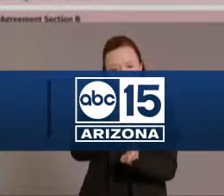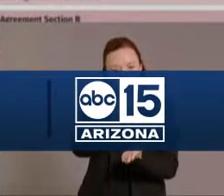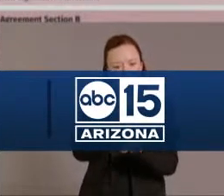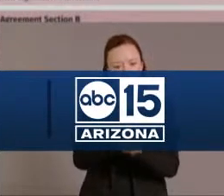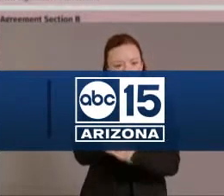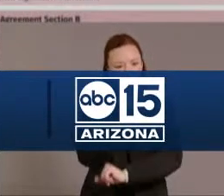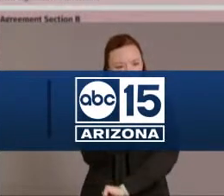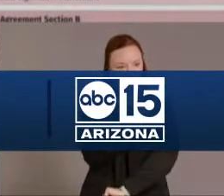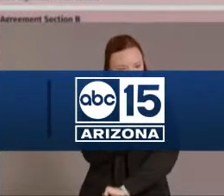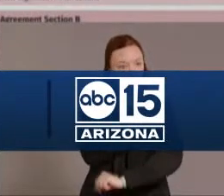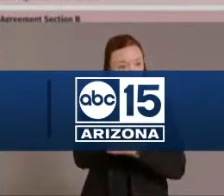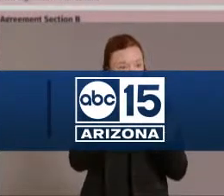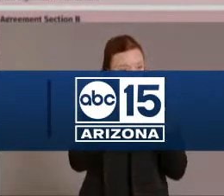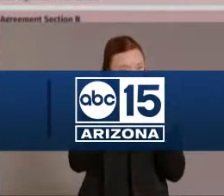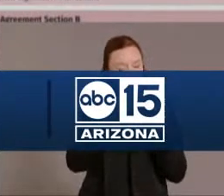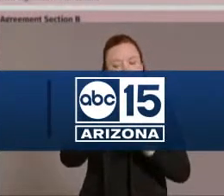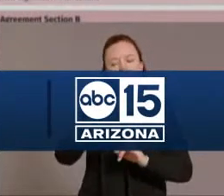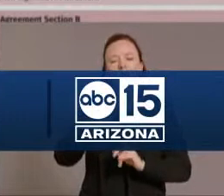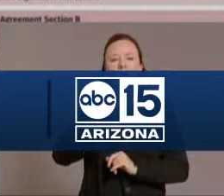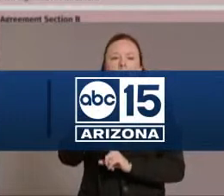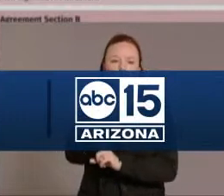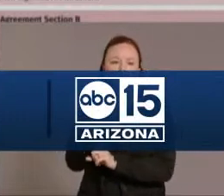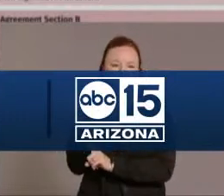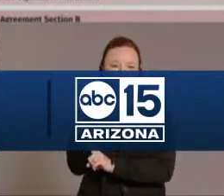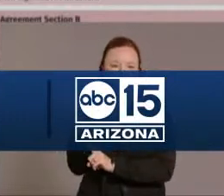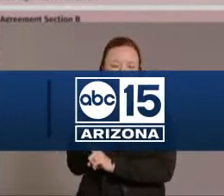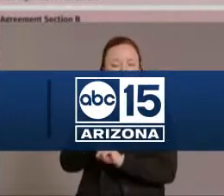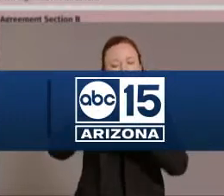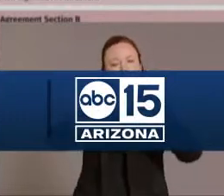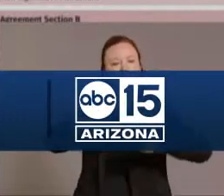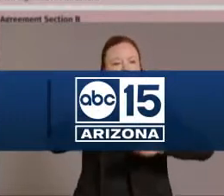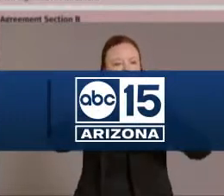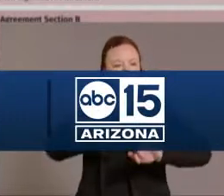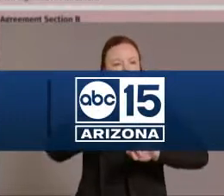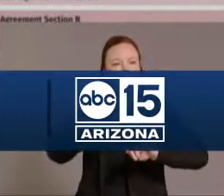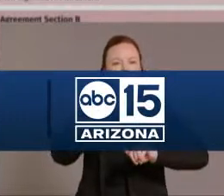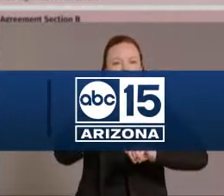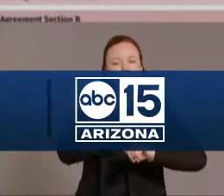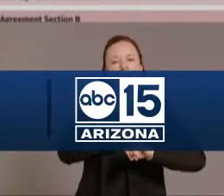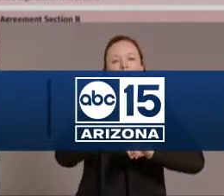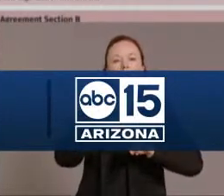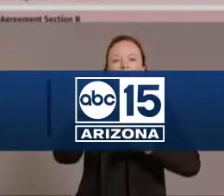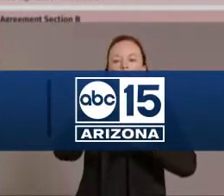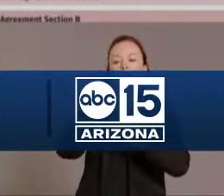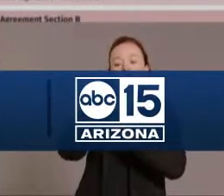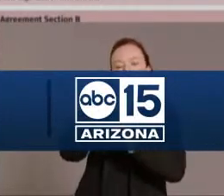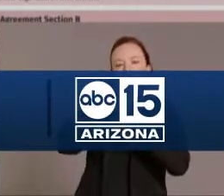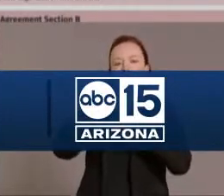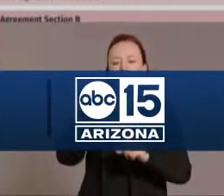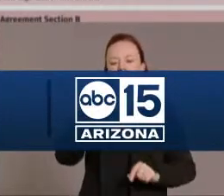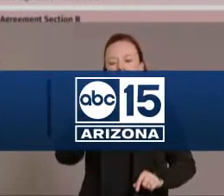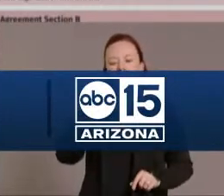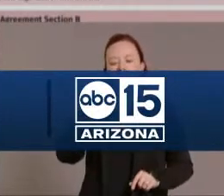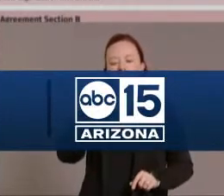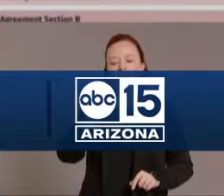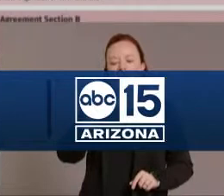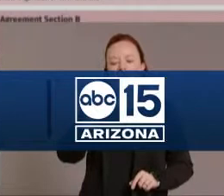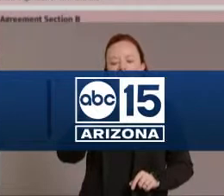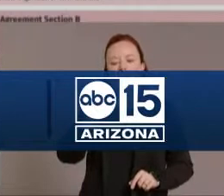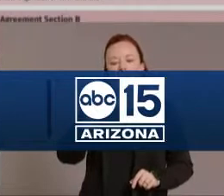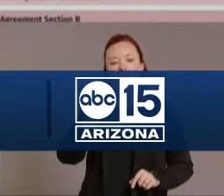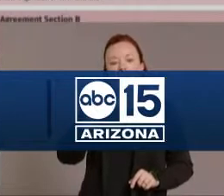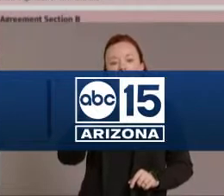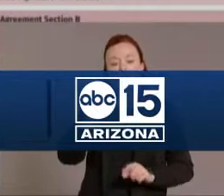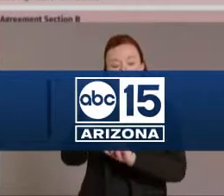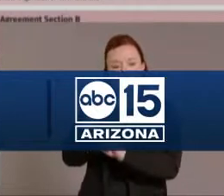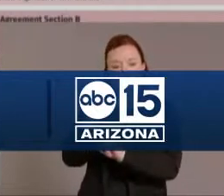vaccinator, they can go to our website. They do need to complete the AZDHS onboarding tool. That is a federal requirement in order to